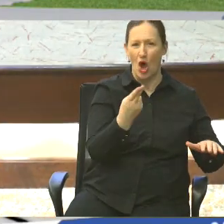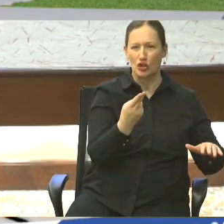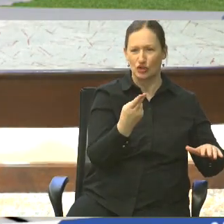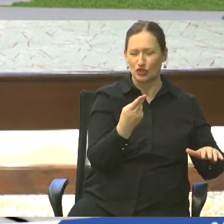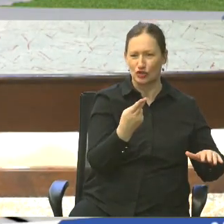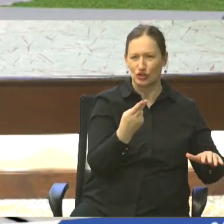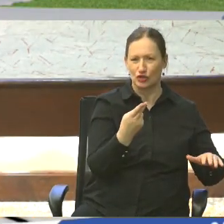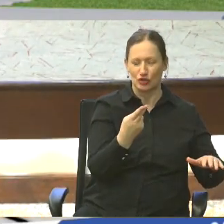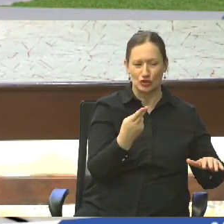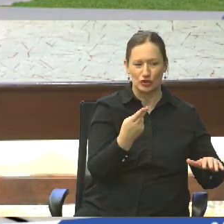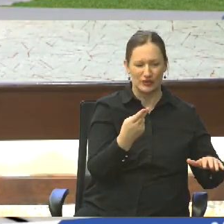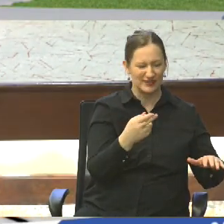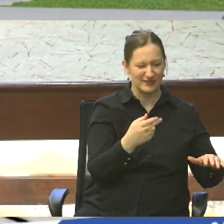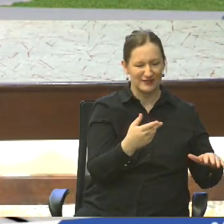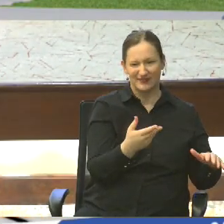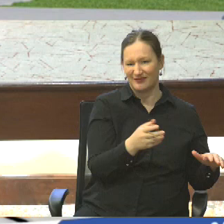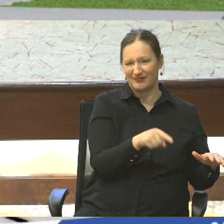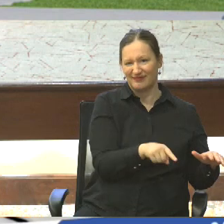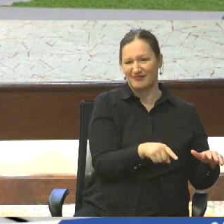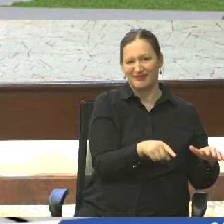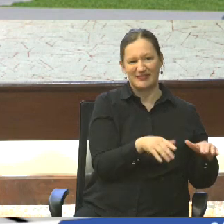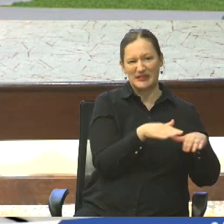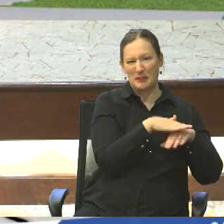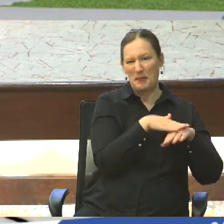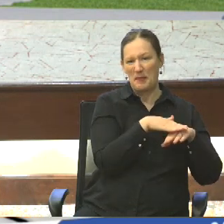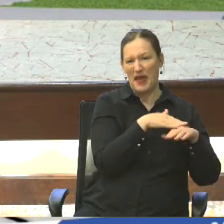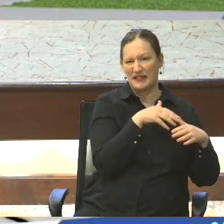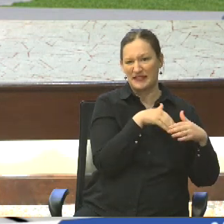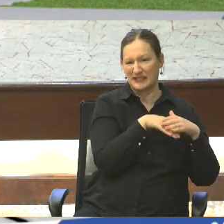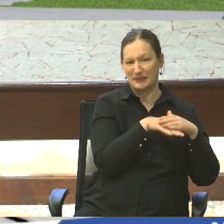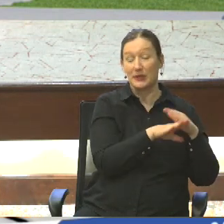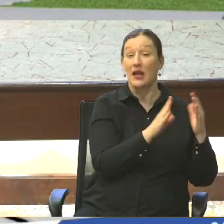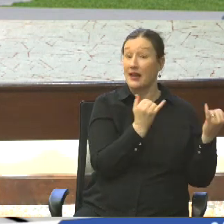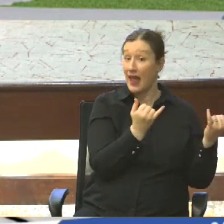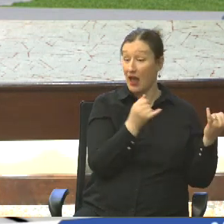sidewalks classify, just baseline accessibility,